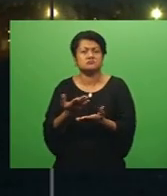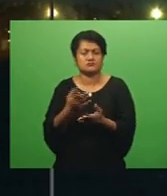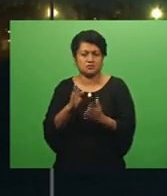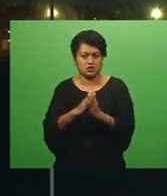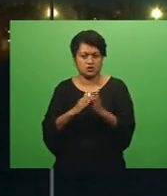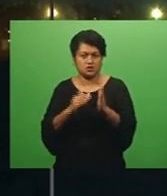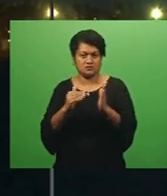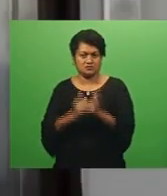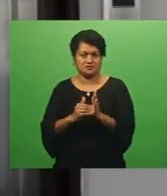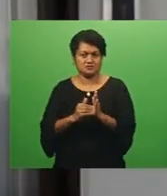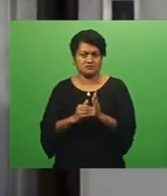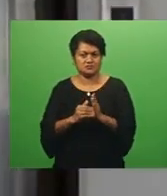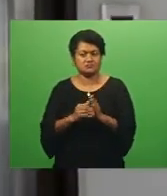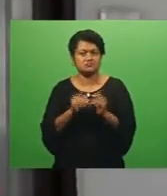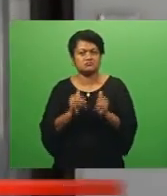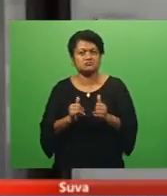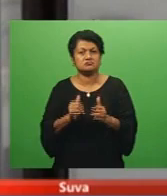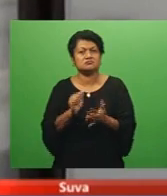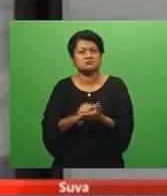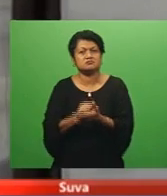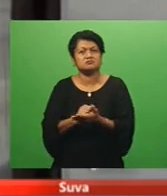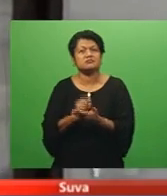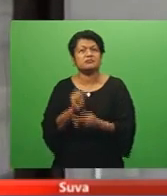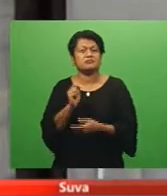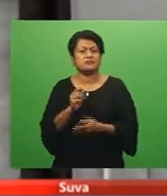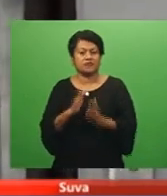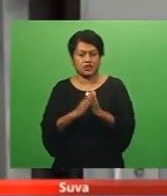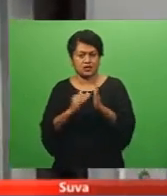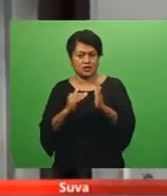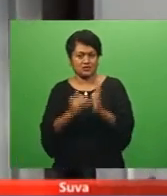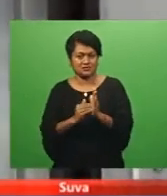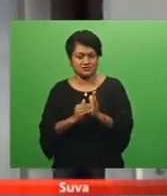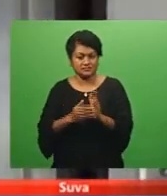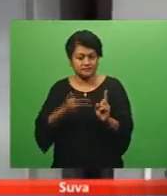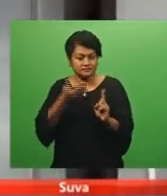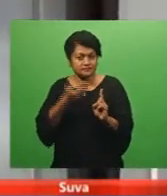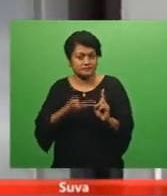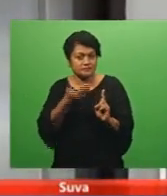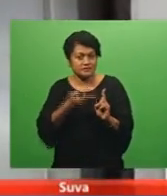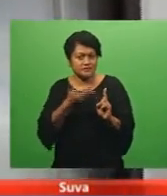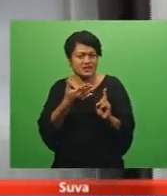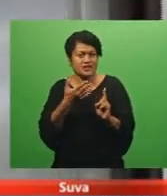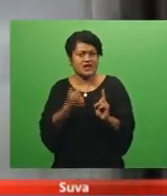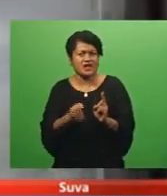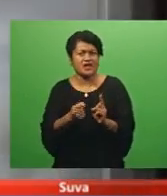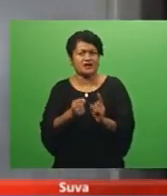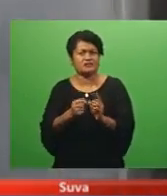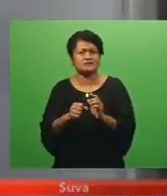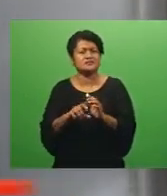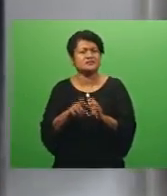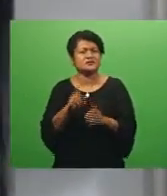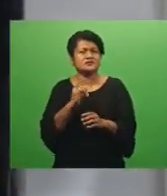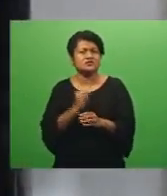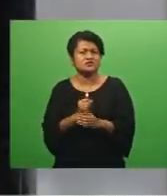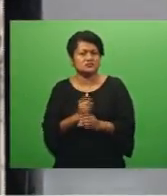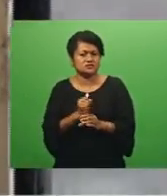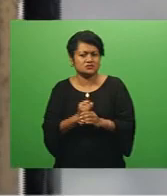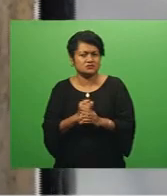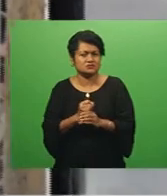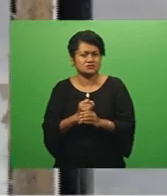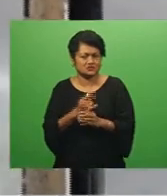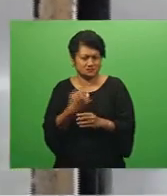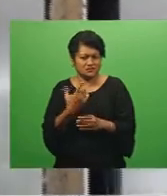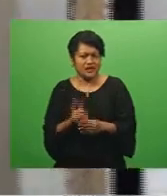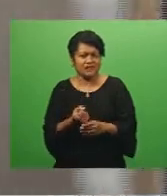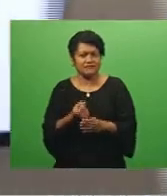with the details. Joshua Aziz Rahman is facing criminal charges in Fiji and has been in remand for 2